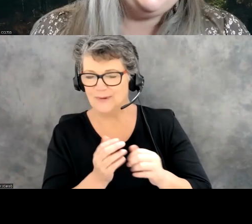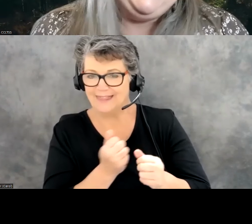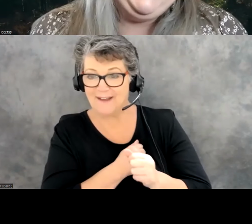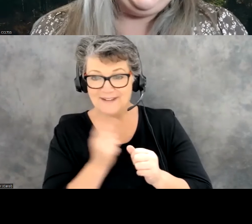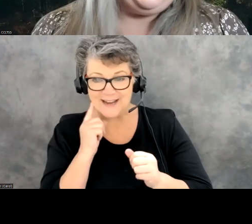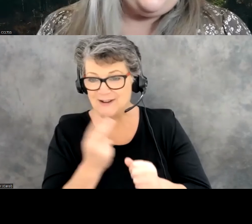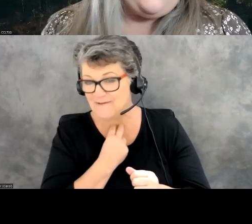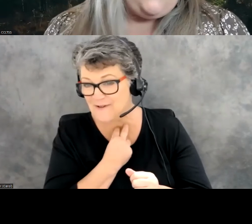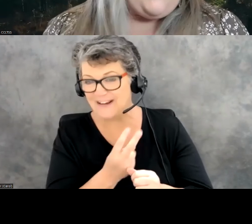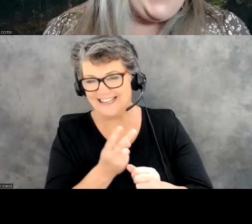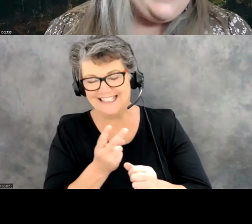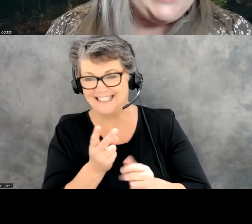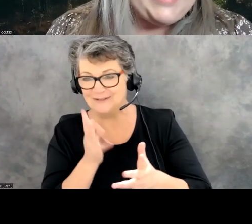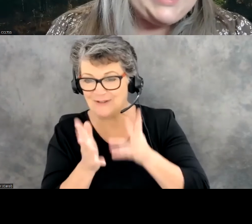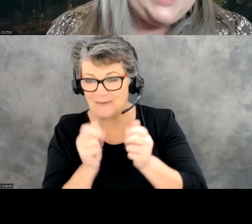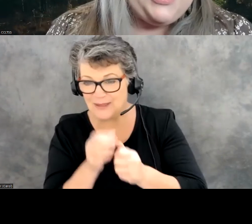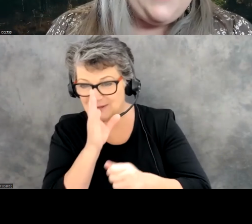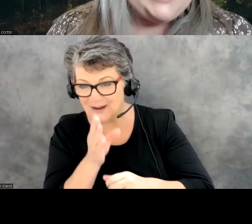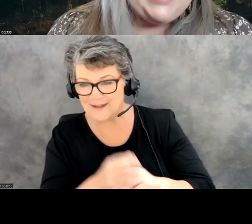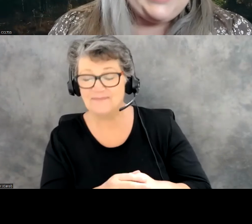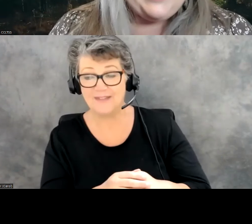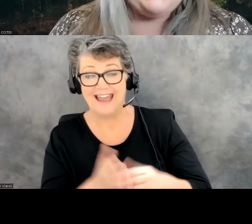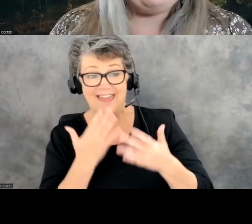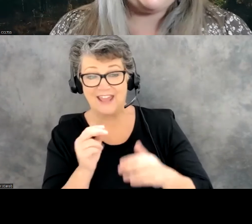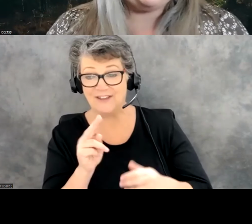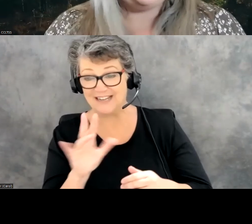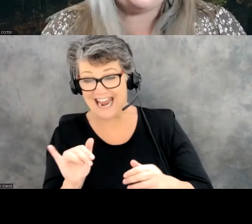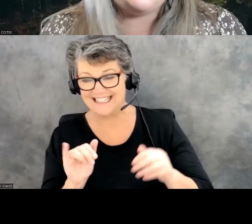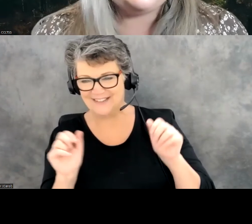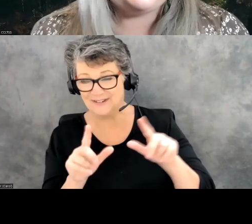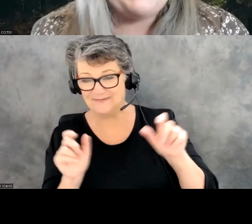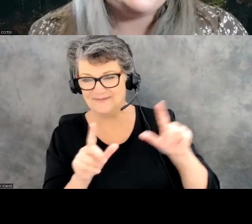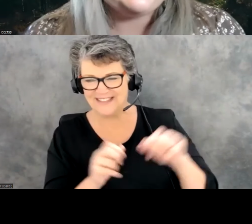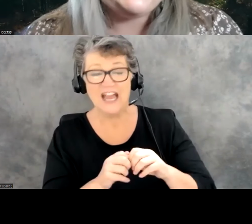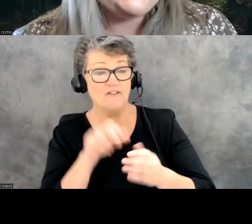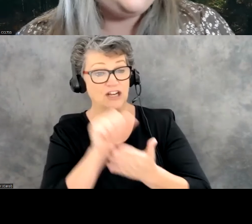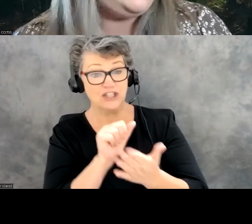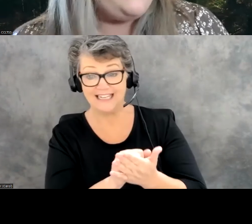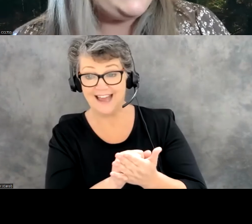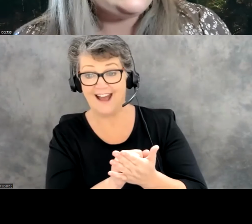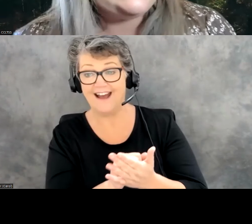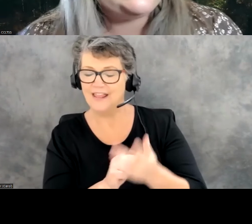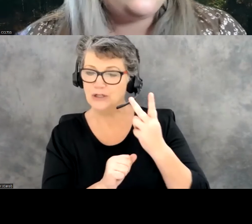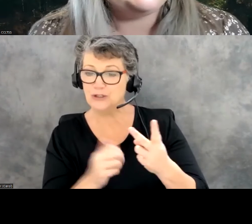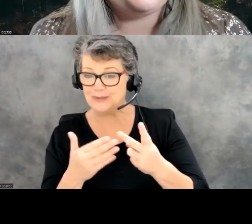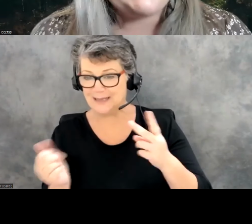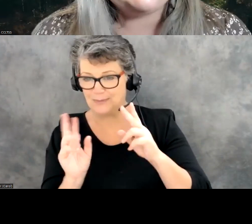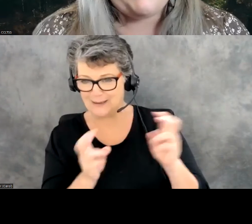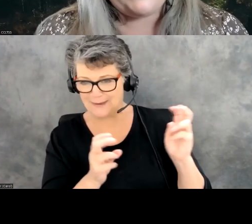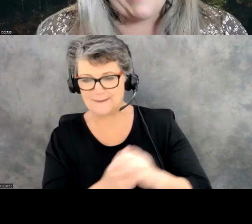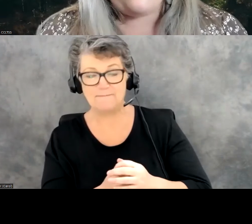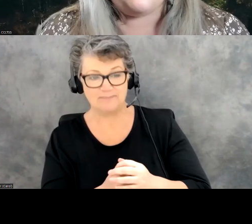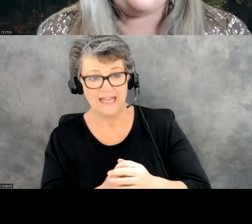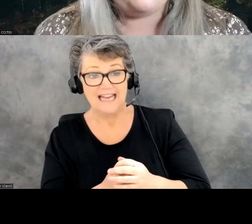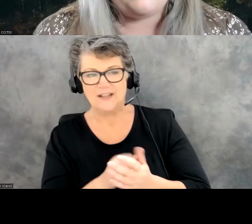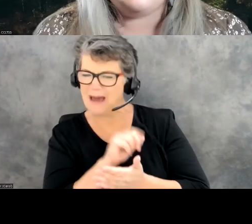voice. All right, and thanks, Nancy, for advancing. Today's agenda spans 2 different topics. So we'll spend